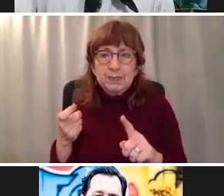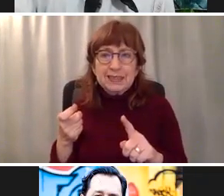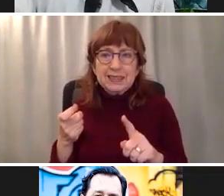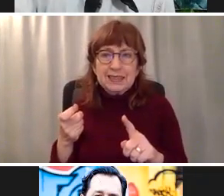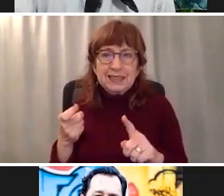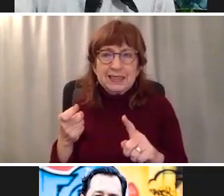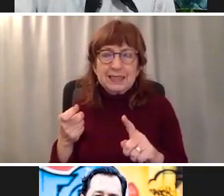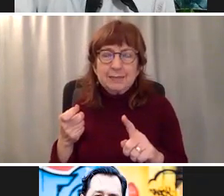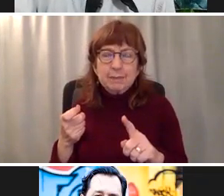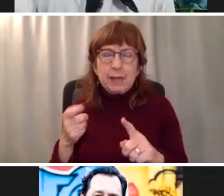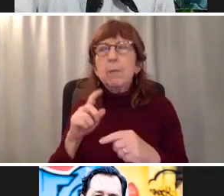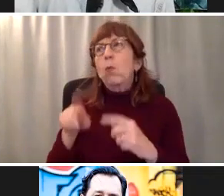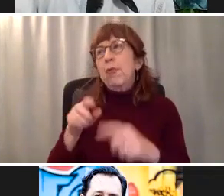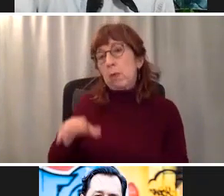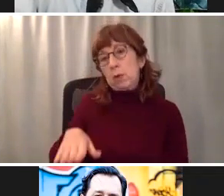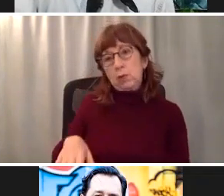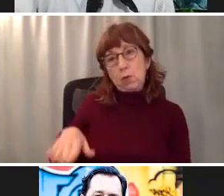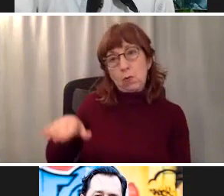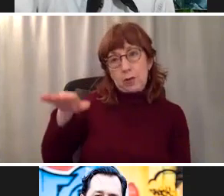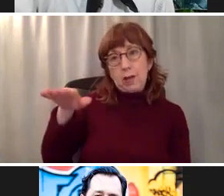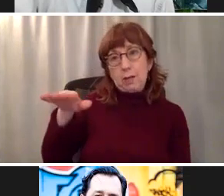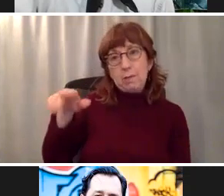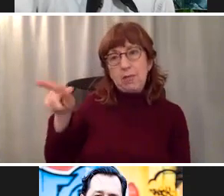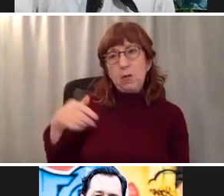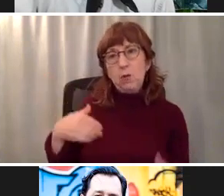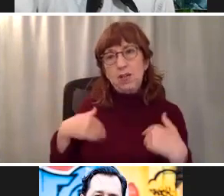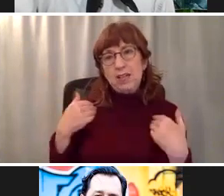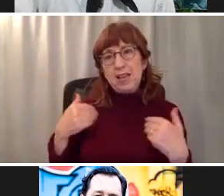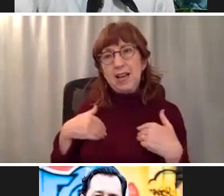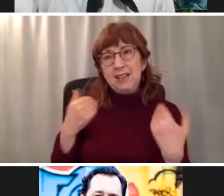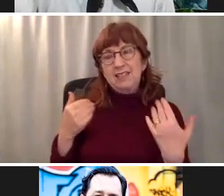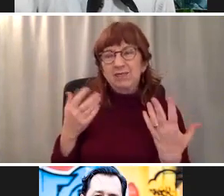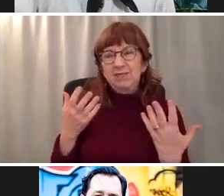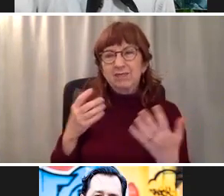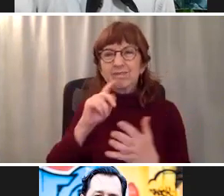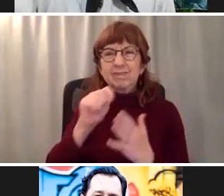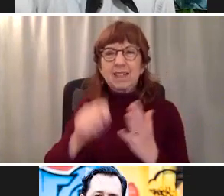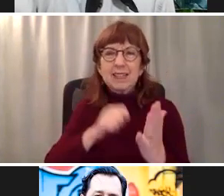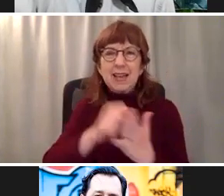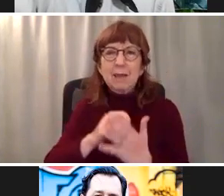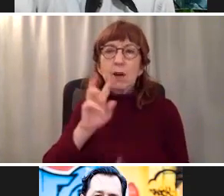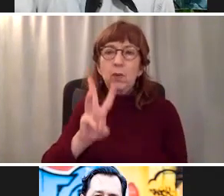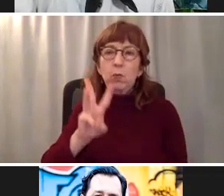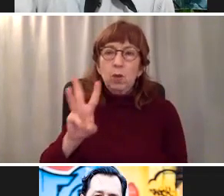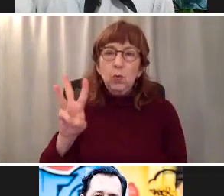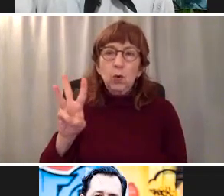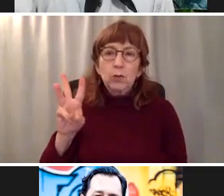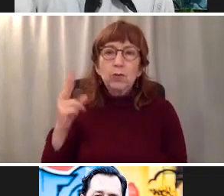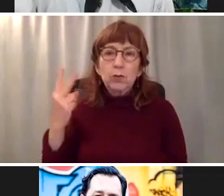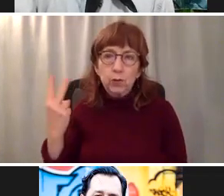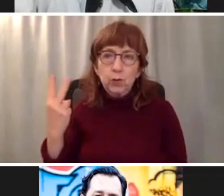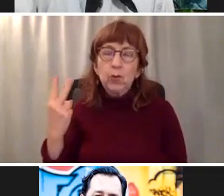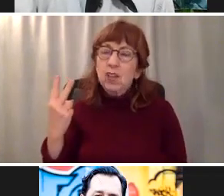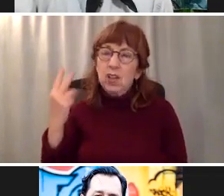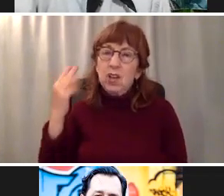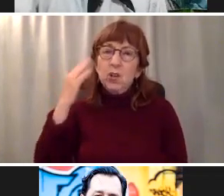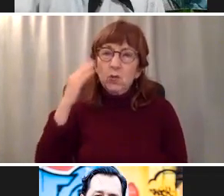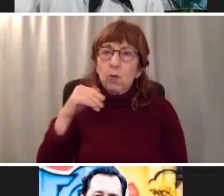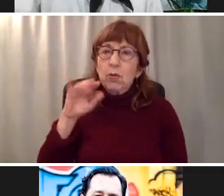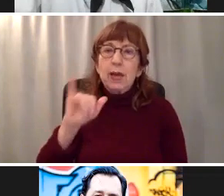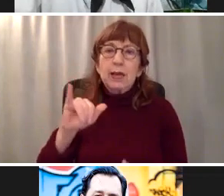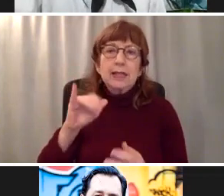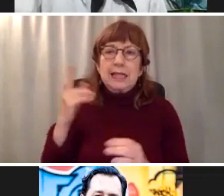or were growing up, were young in the era of World War II, which has a very specific history for